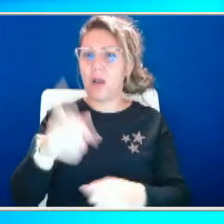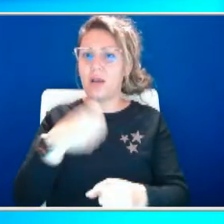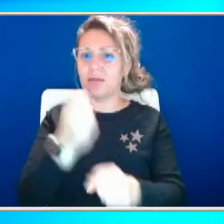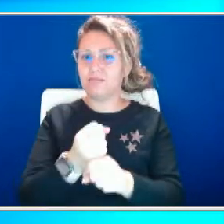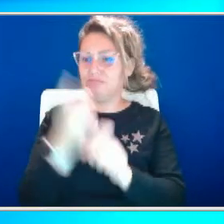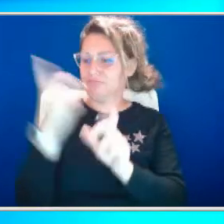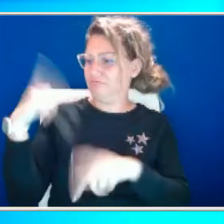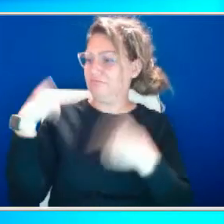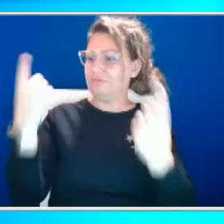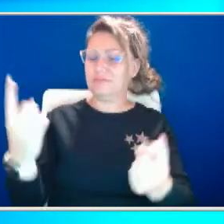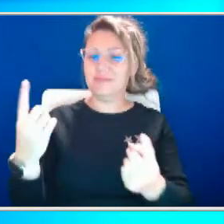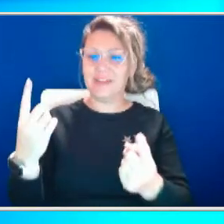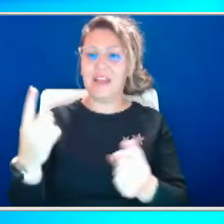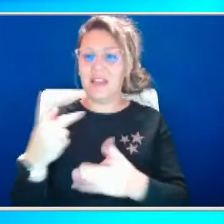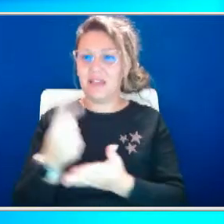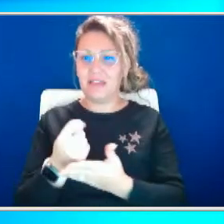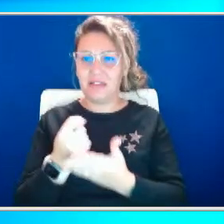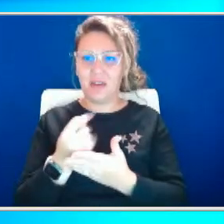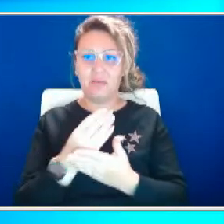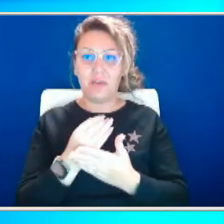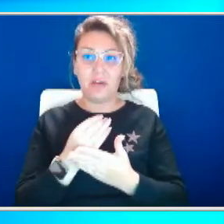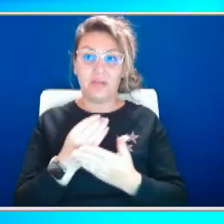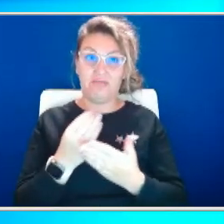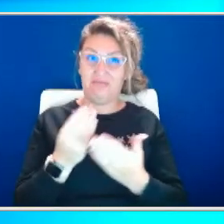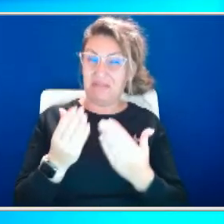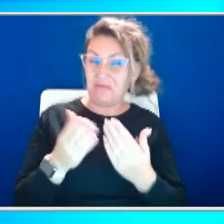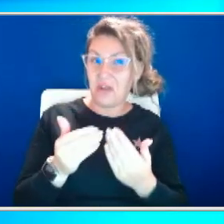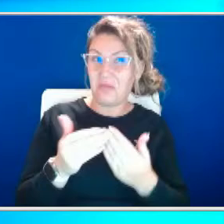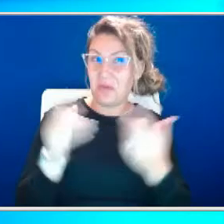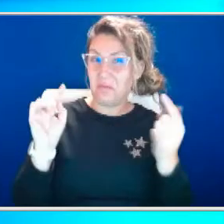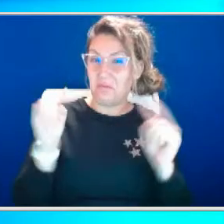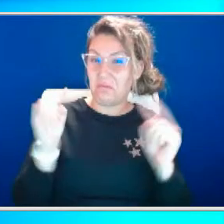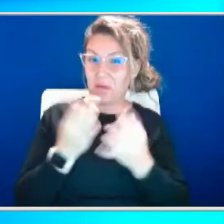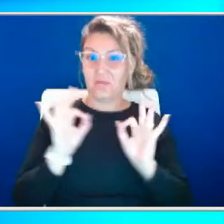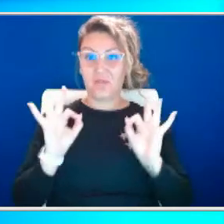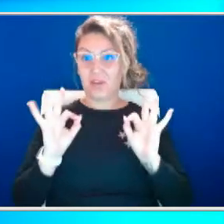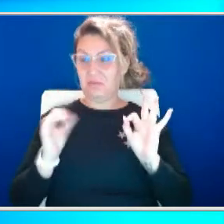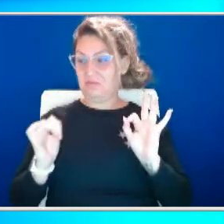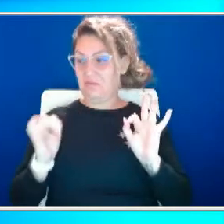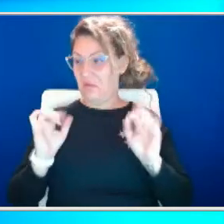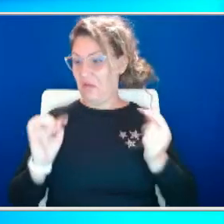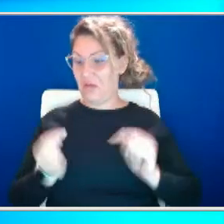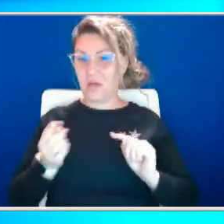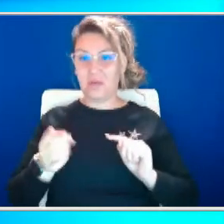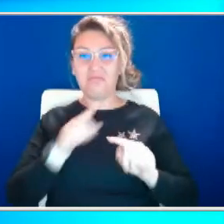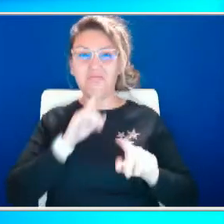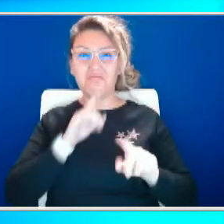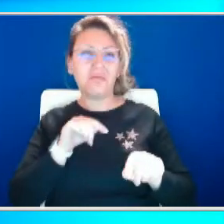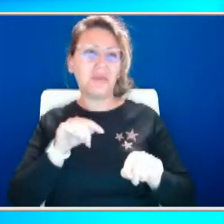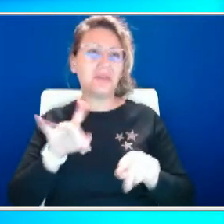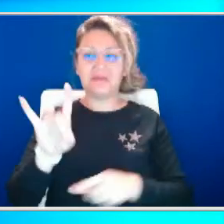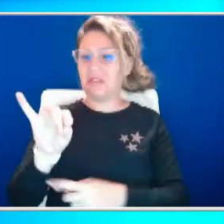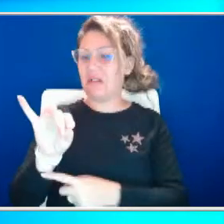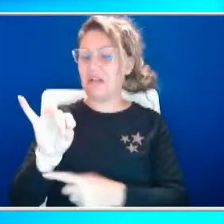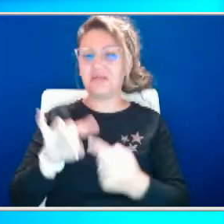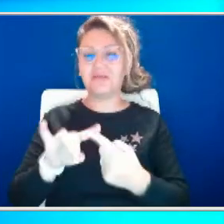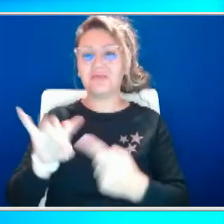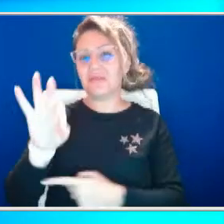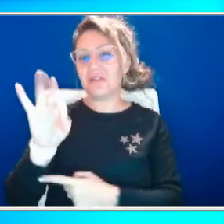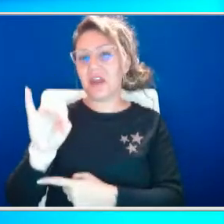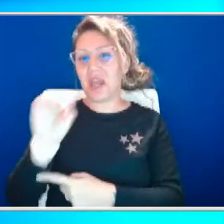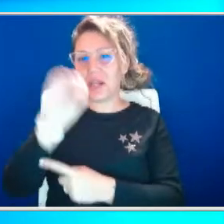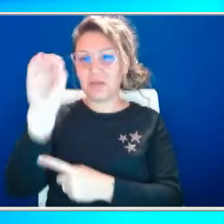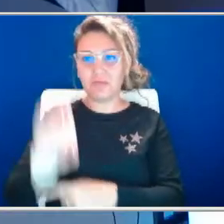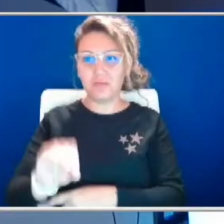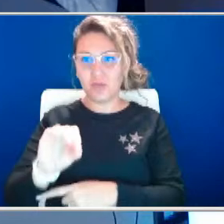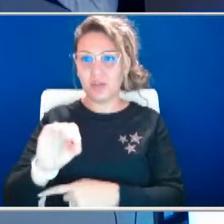therapy, and he's almost essentially pain-free from his back pain. I think he reports anywhere from 80 to 90% reduction in his pain for